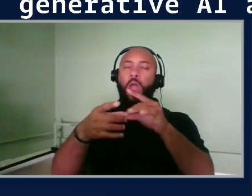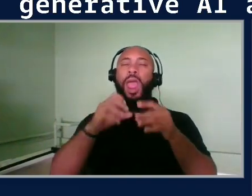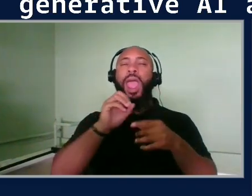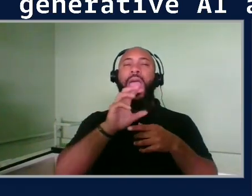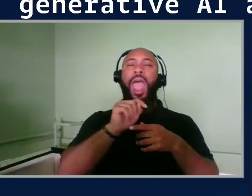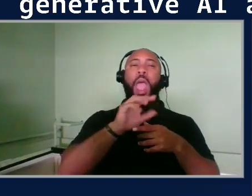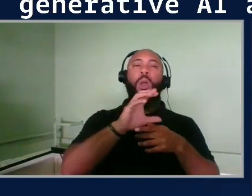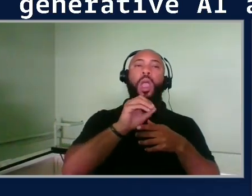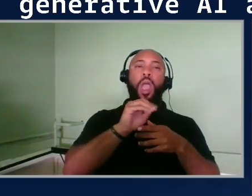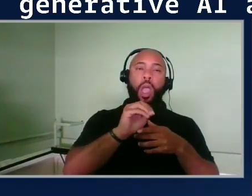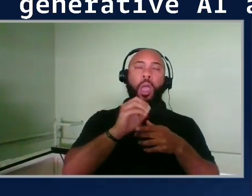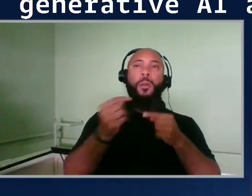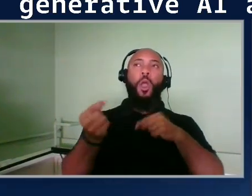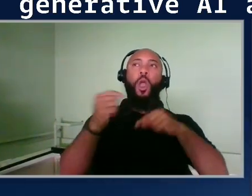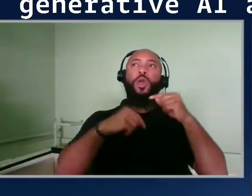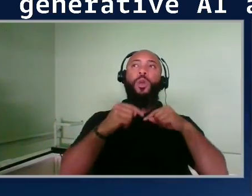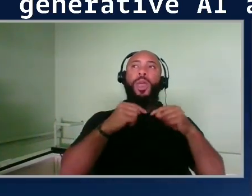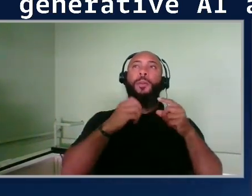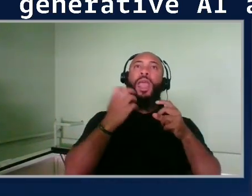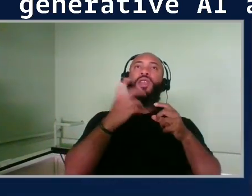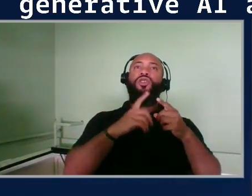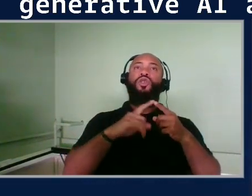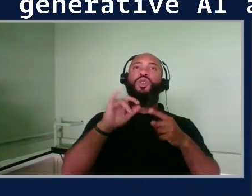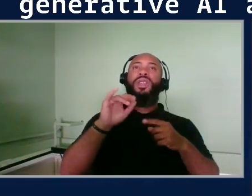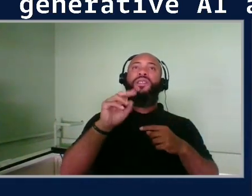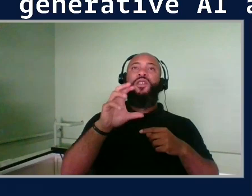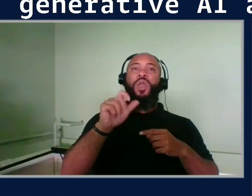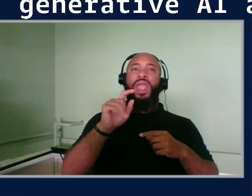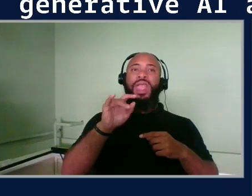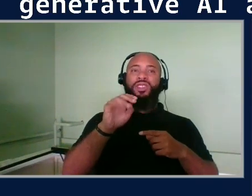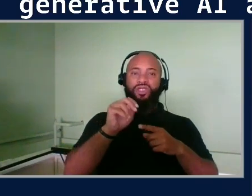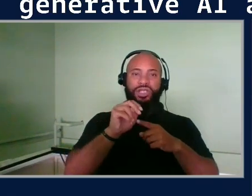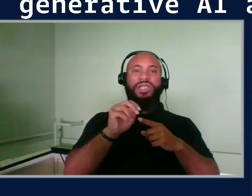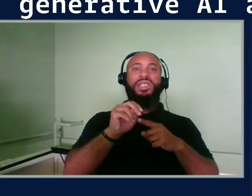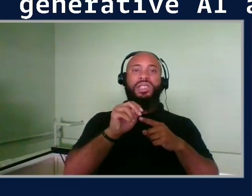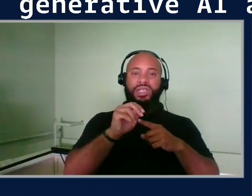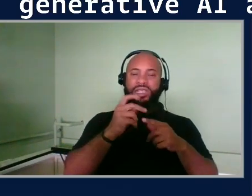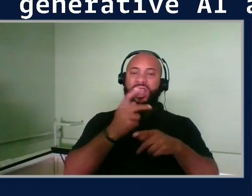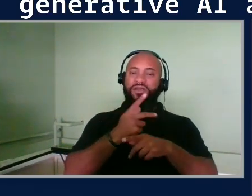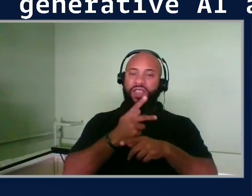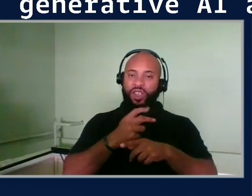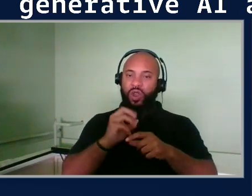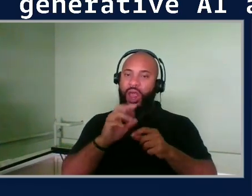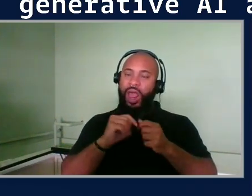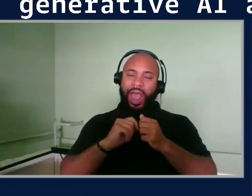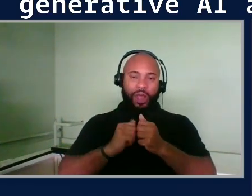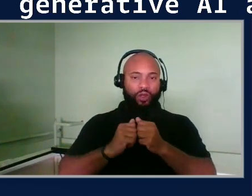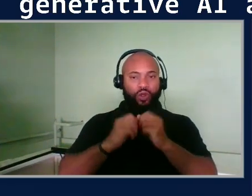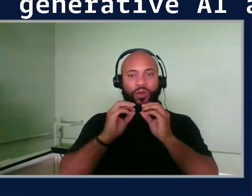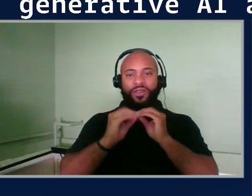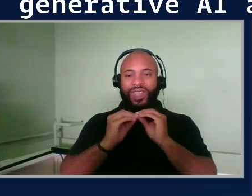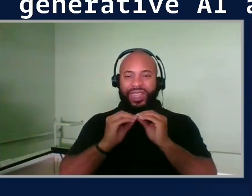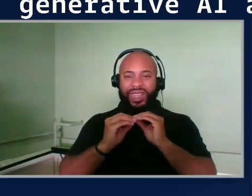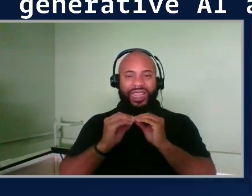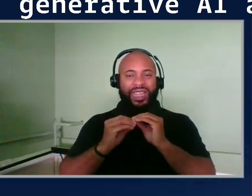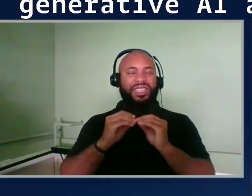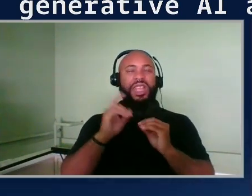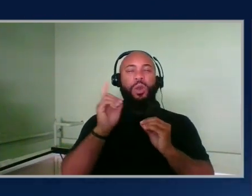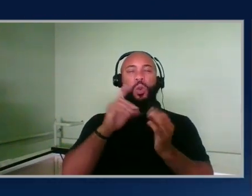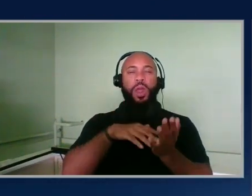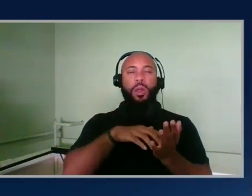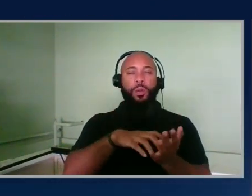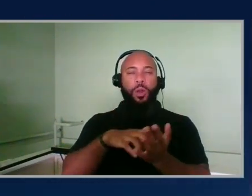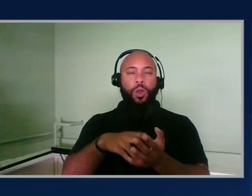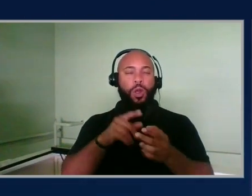all the way back to invocations and figure out how to fix things or where points of vulnerability might be.